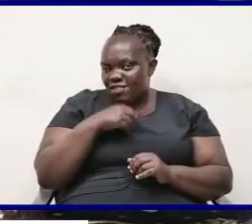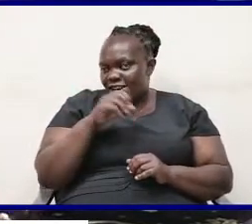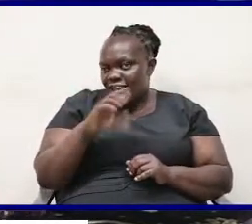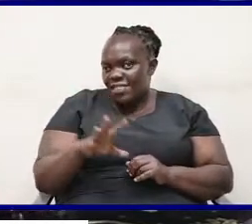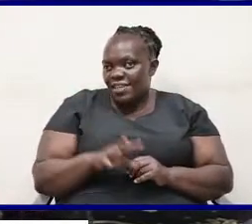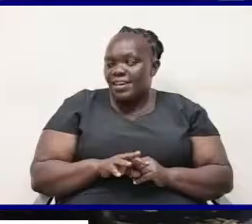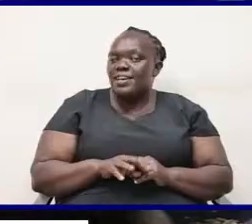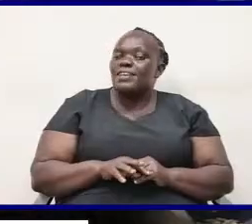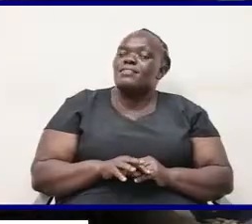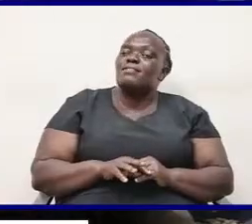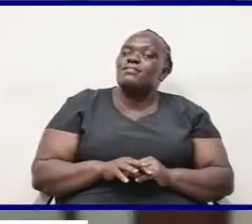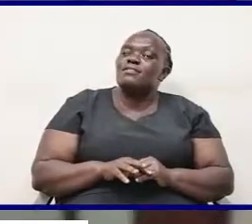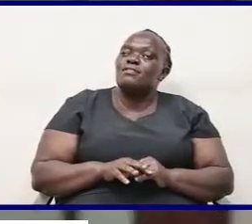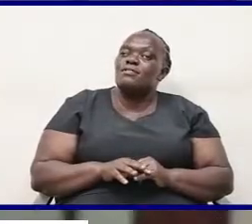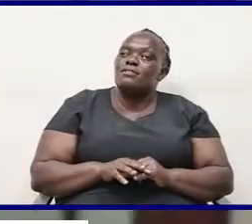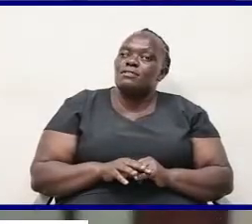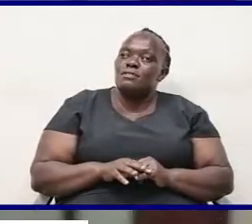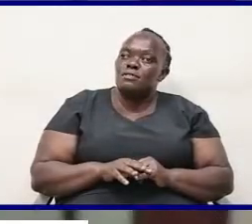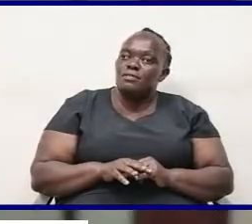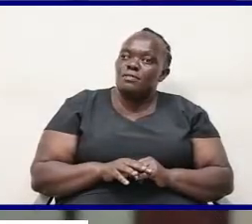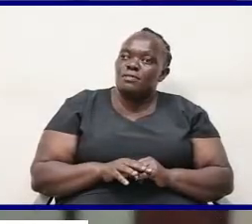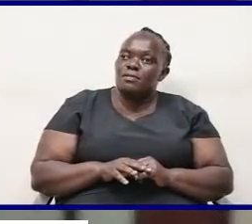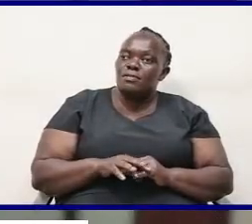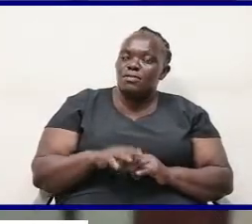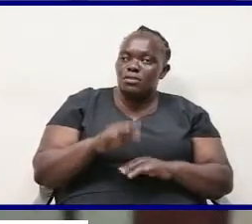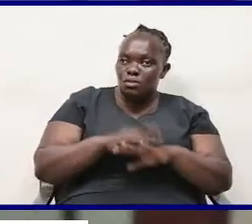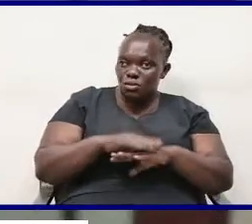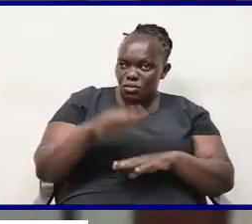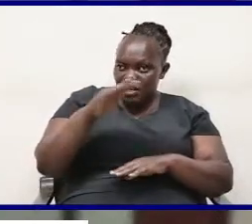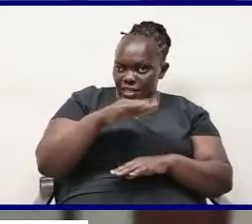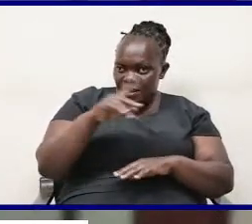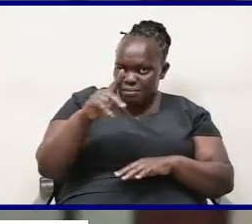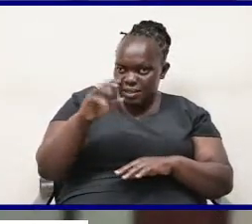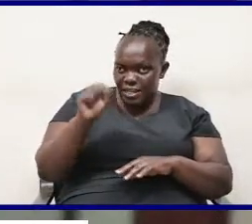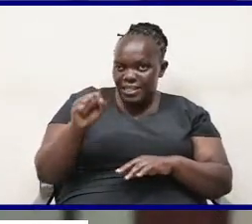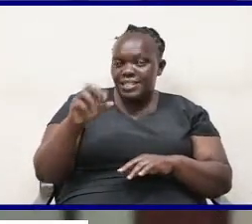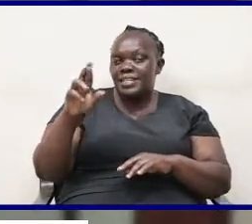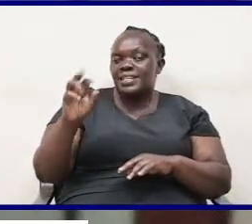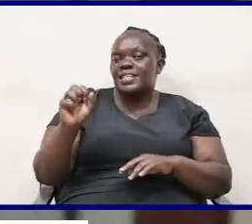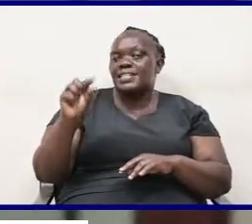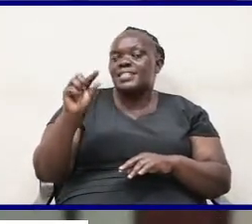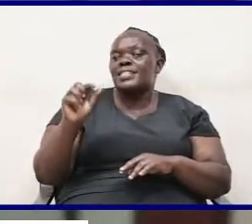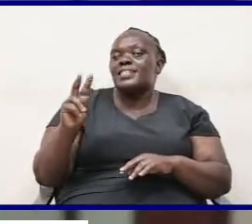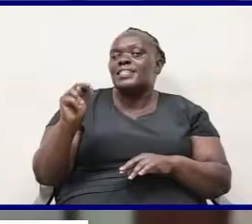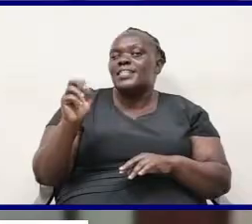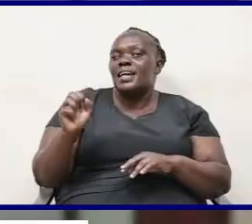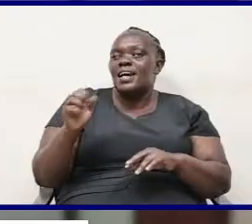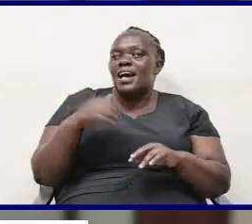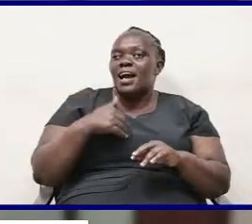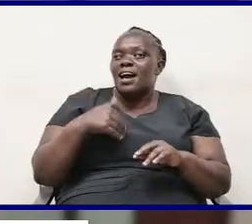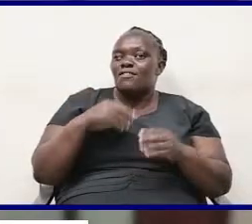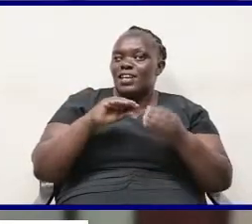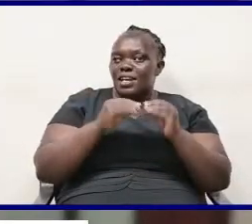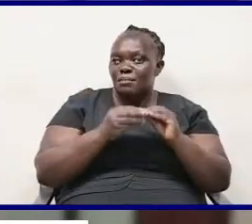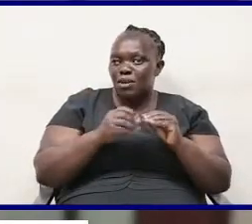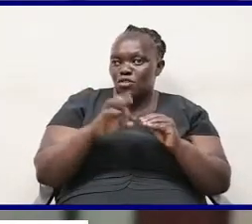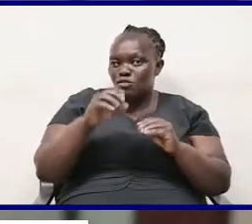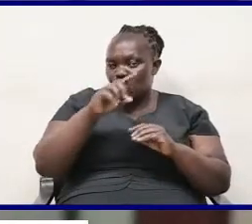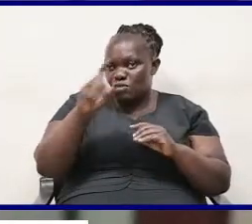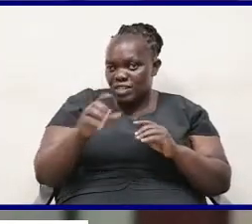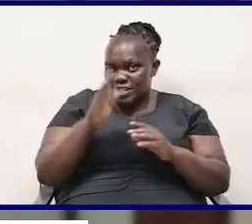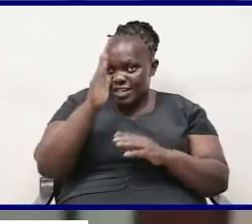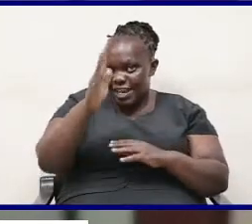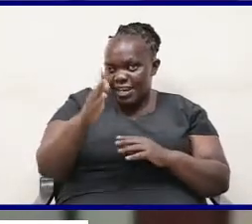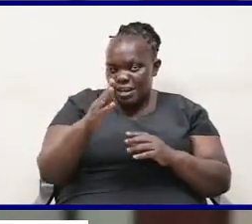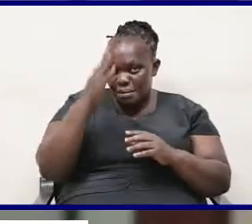Yes, over to you. Yes. Good evening, PS Regina. We have a number of questions directed